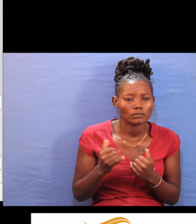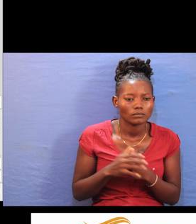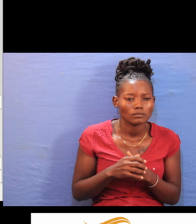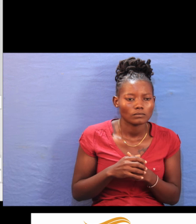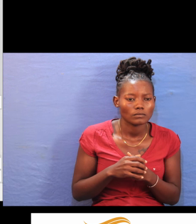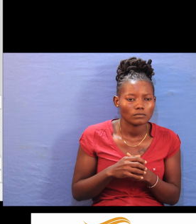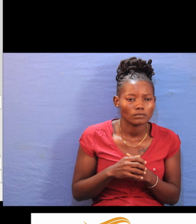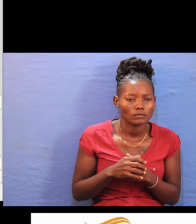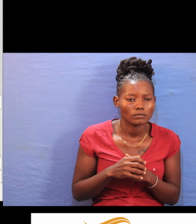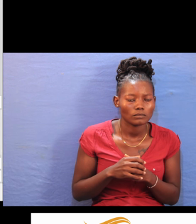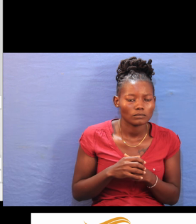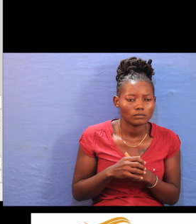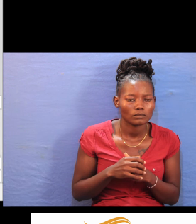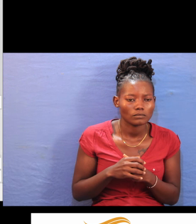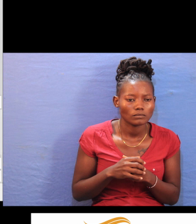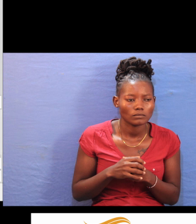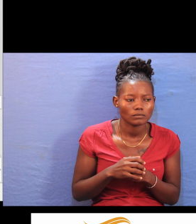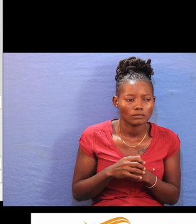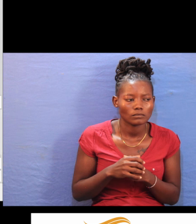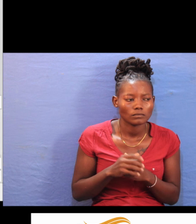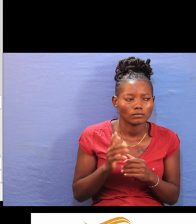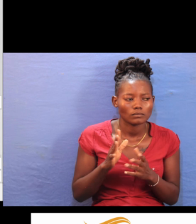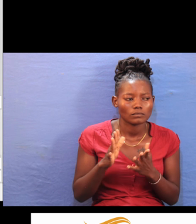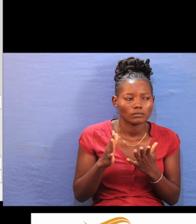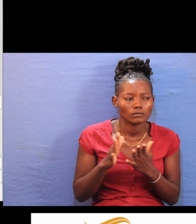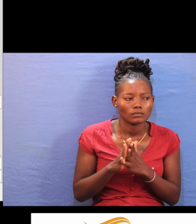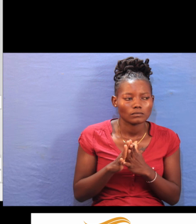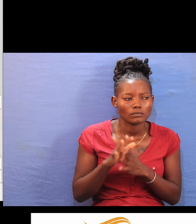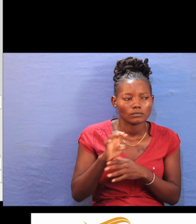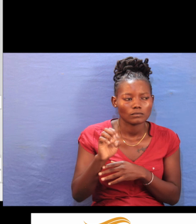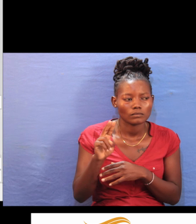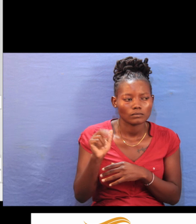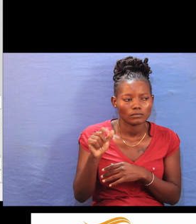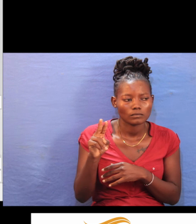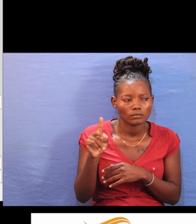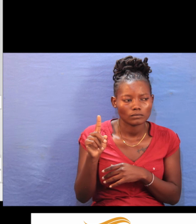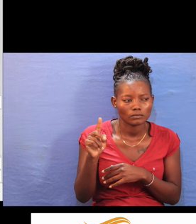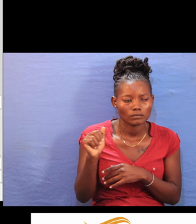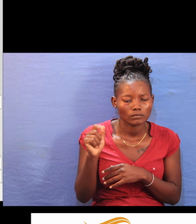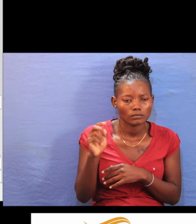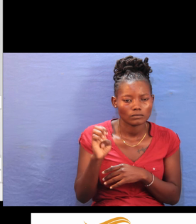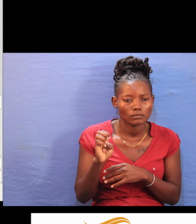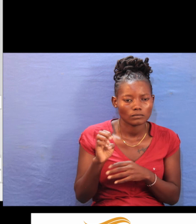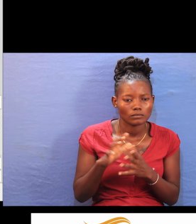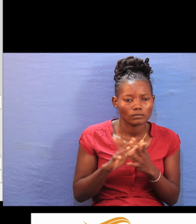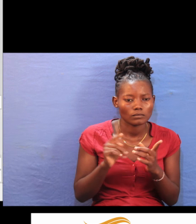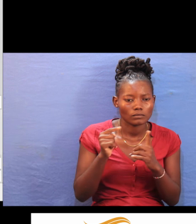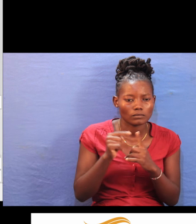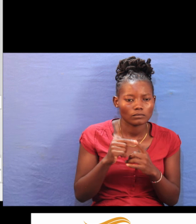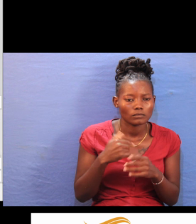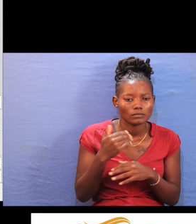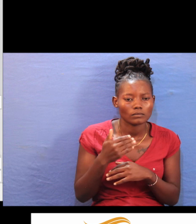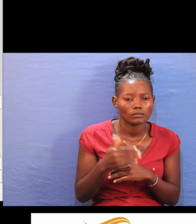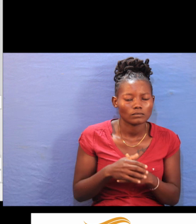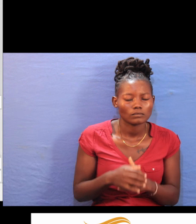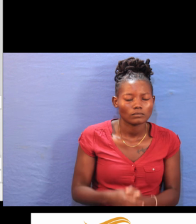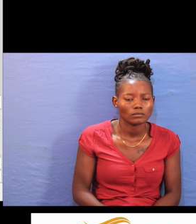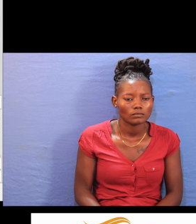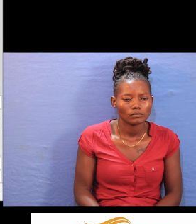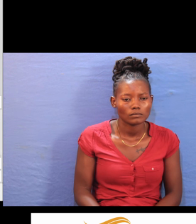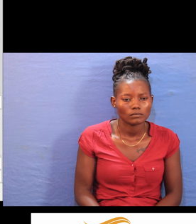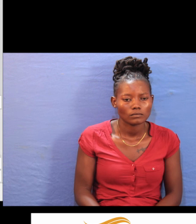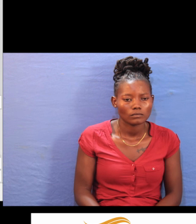And another problem is not providing goal follow-up and evaluation. You may set goals and then you forget about them. So